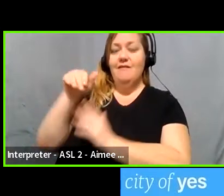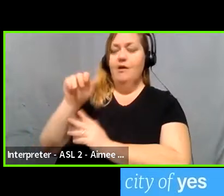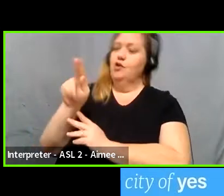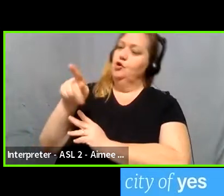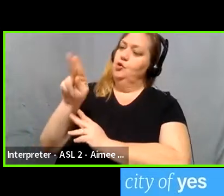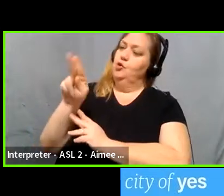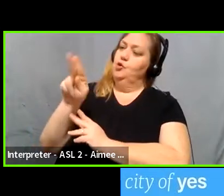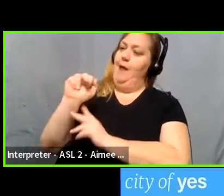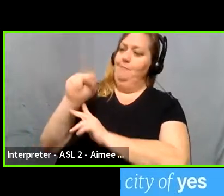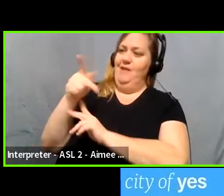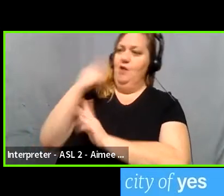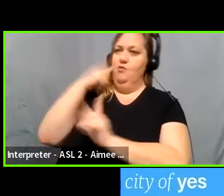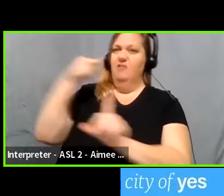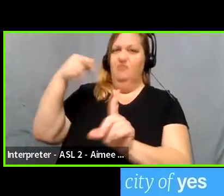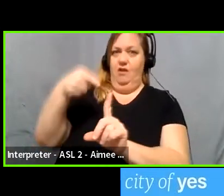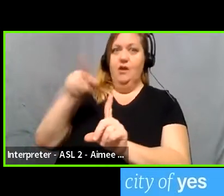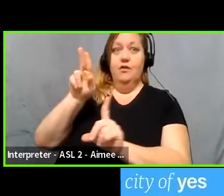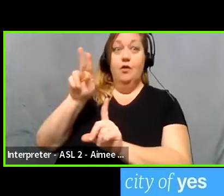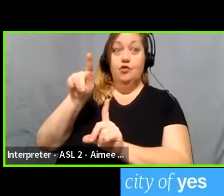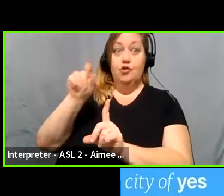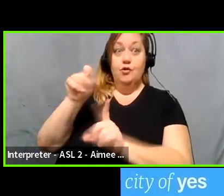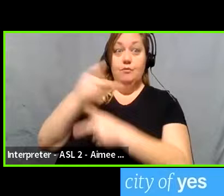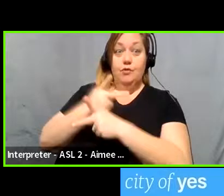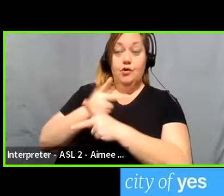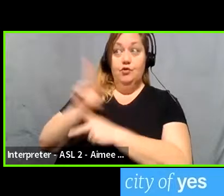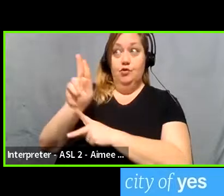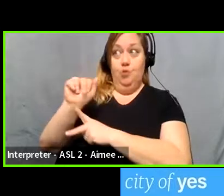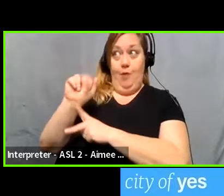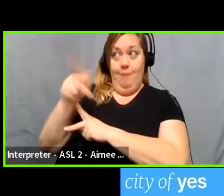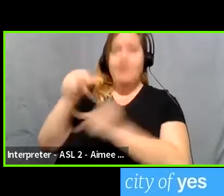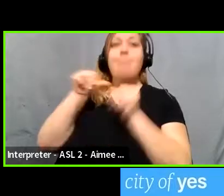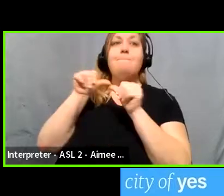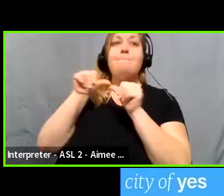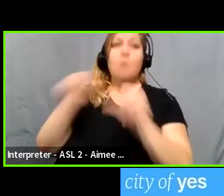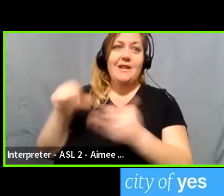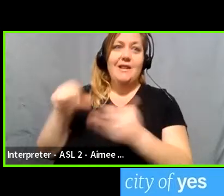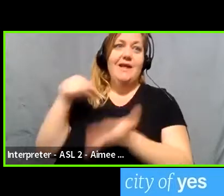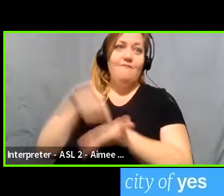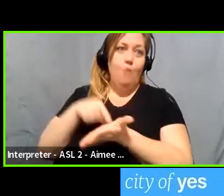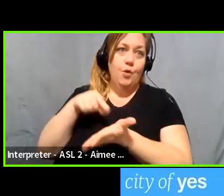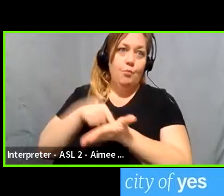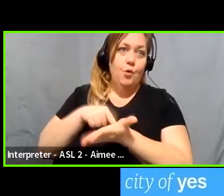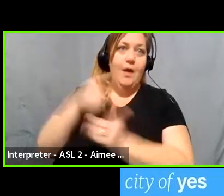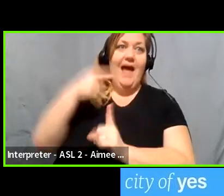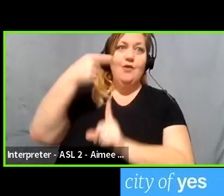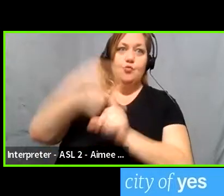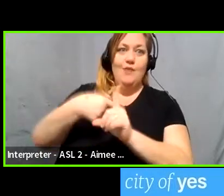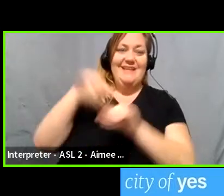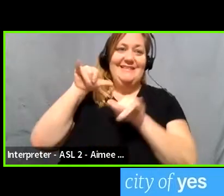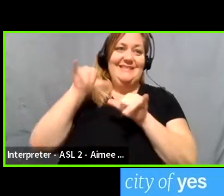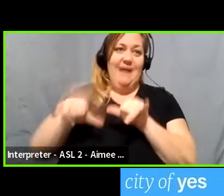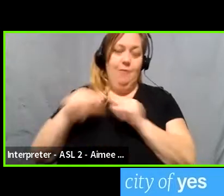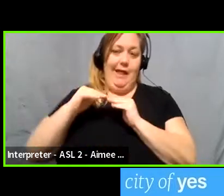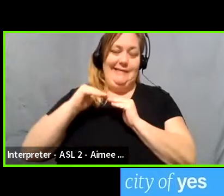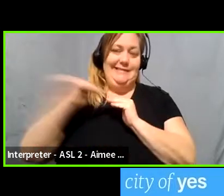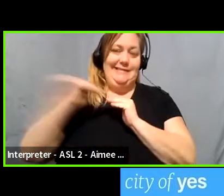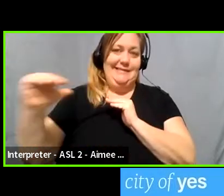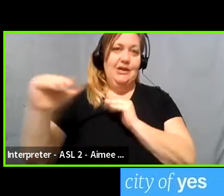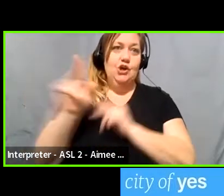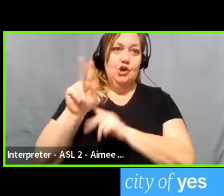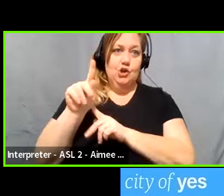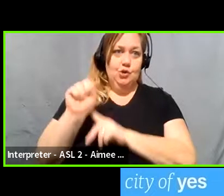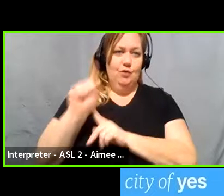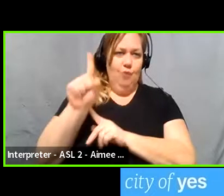again, I just want to note that those units that will be produced through UAP will be permanently affordable as well as rent stabilized units. that's one way that will help